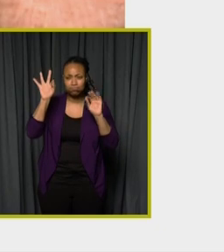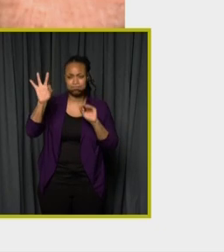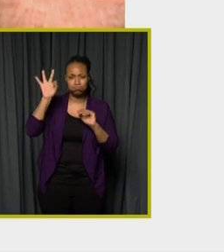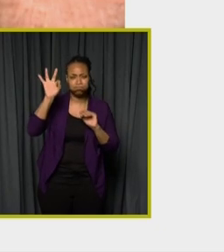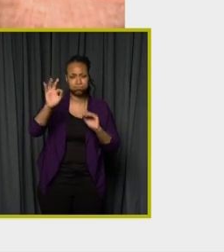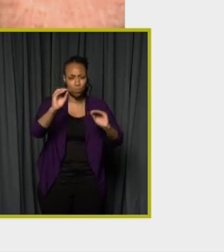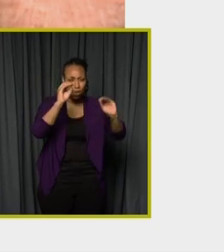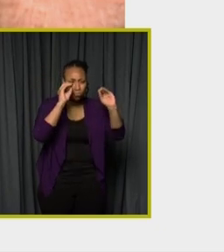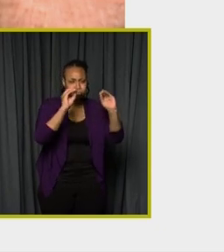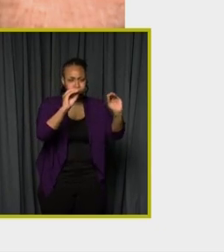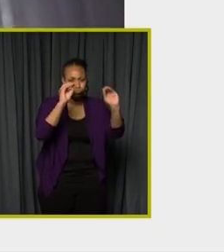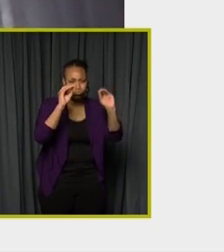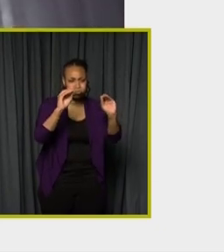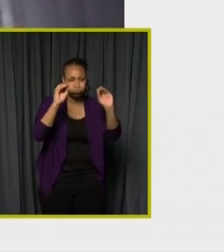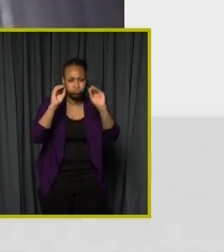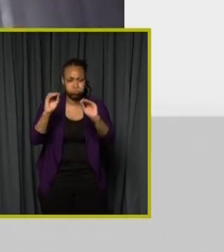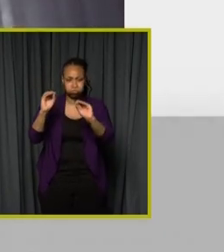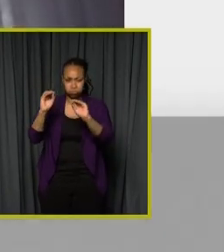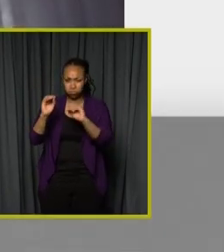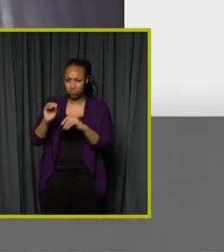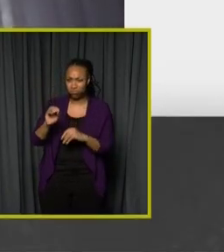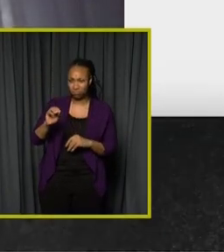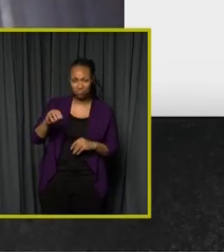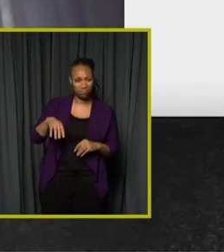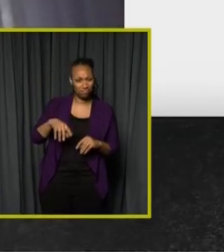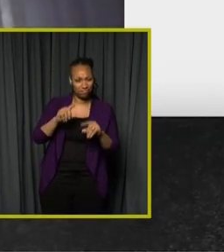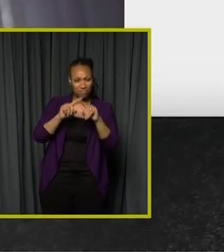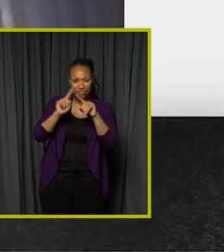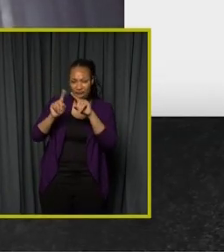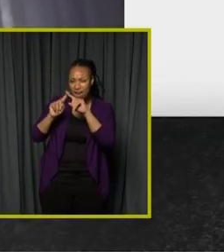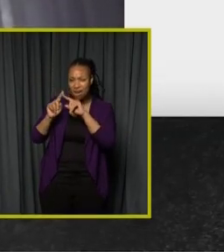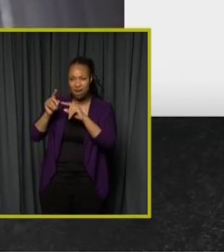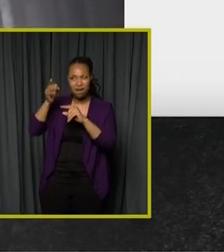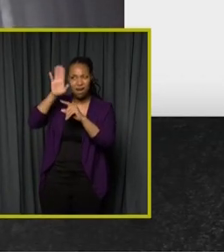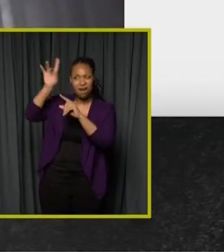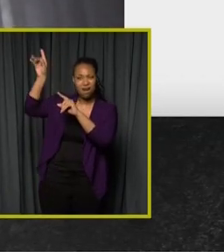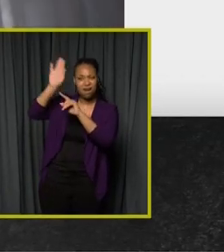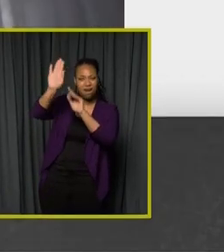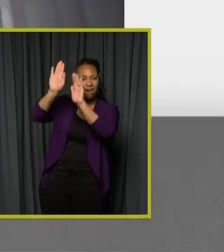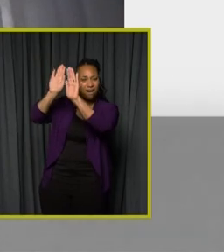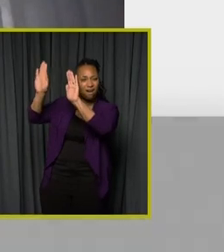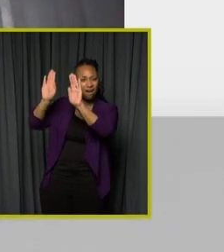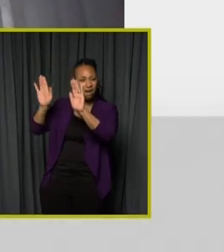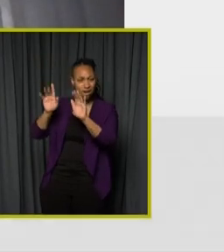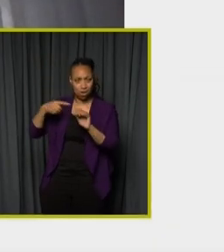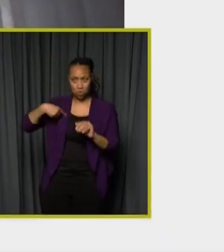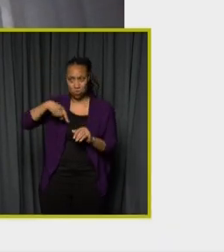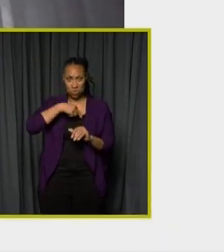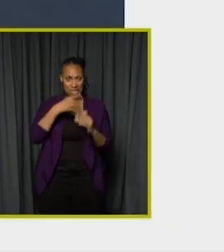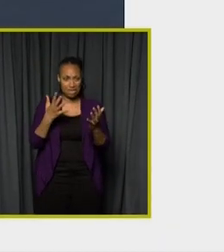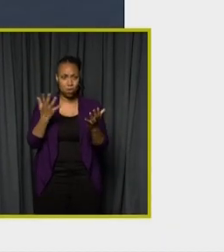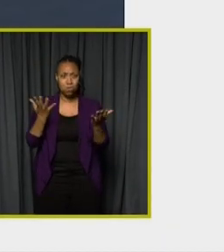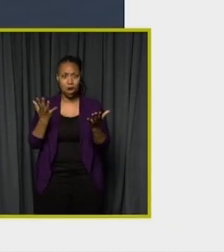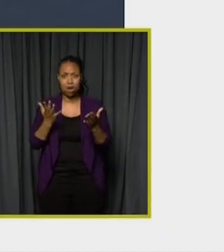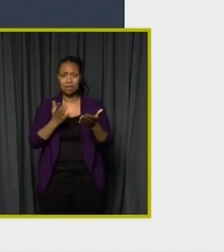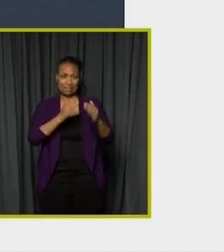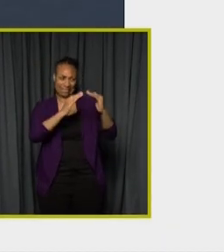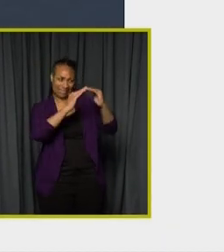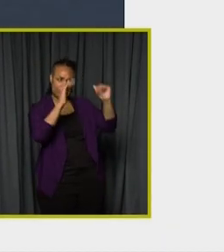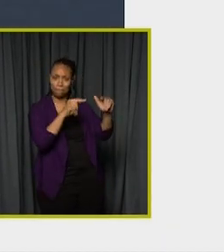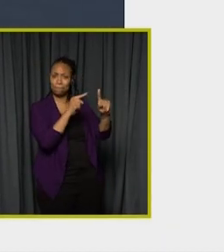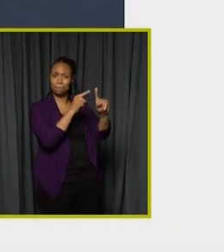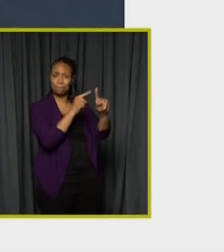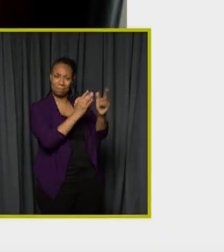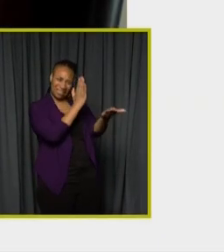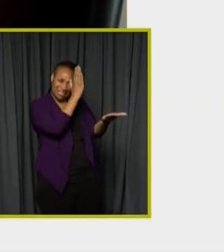Nanak, and others. We declare in the face of systemic racism, silence is betrayal. We affirm